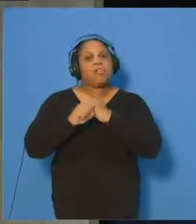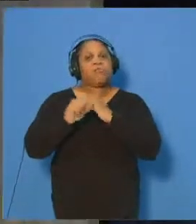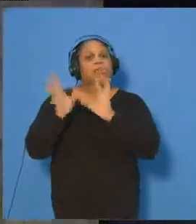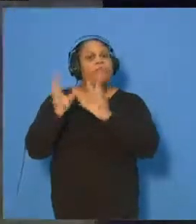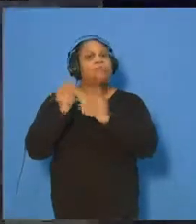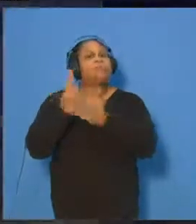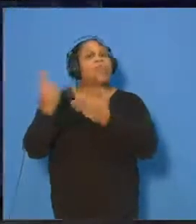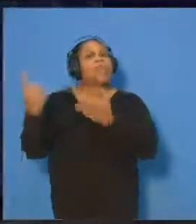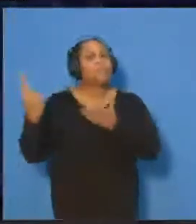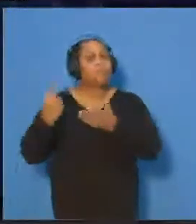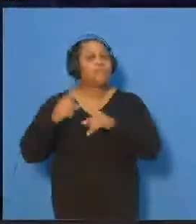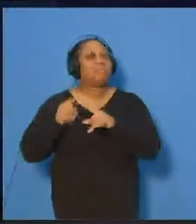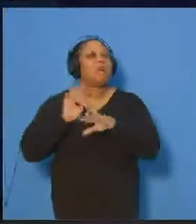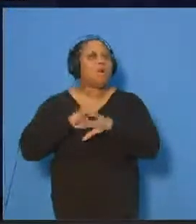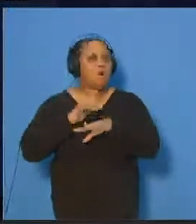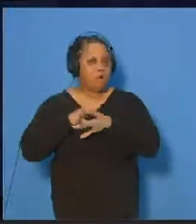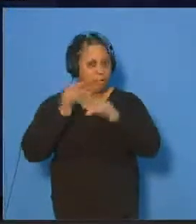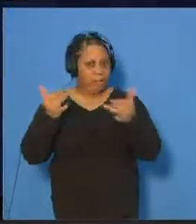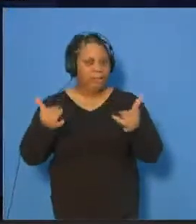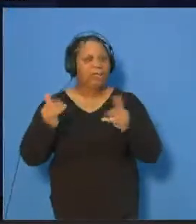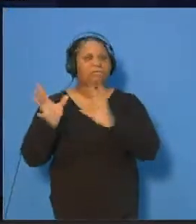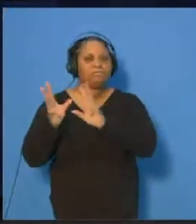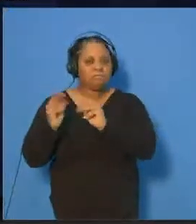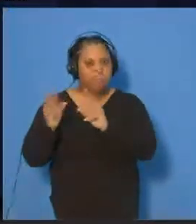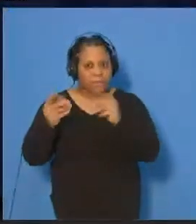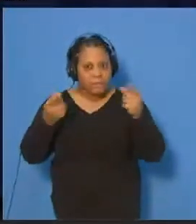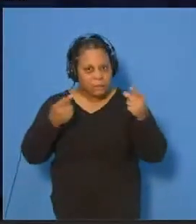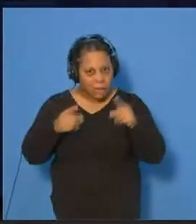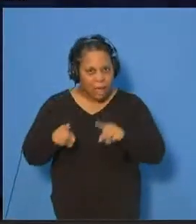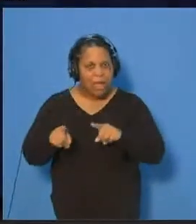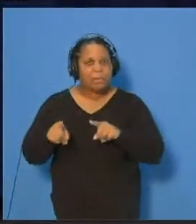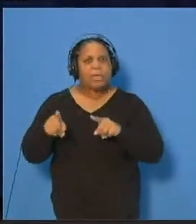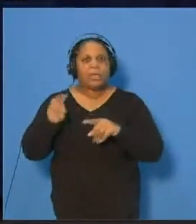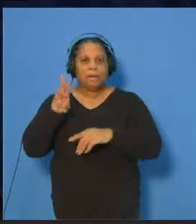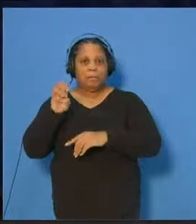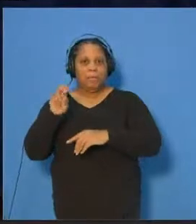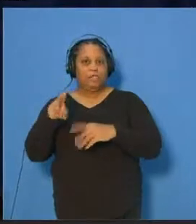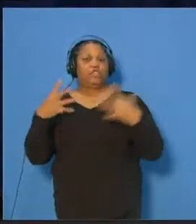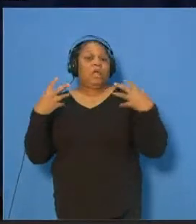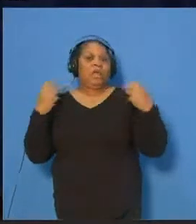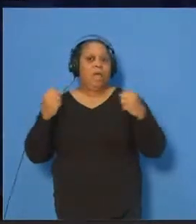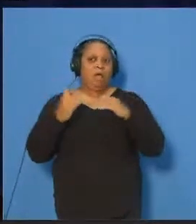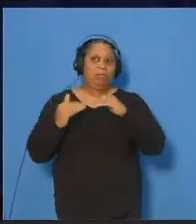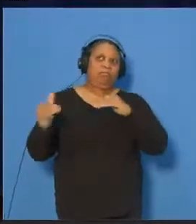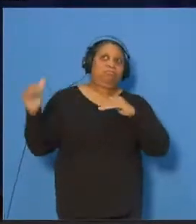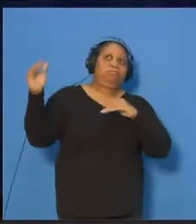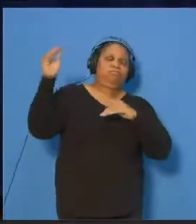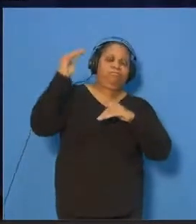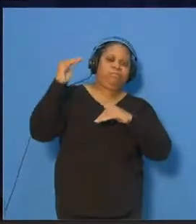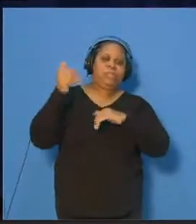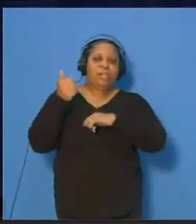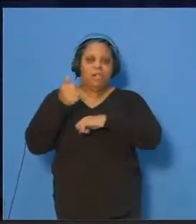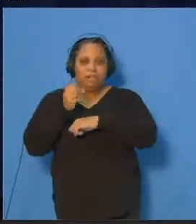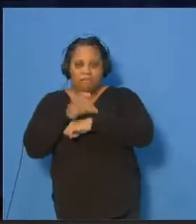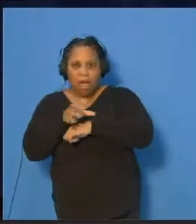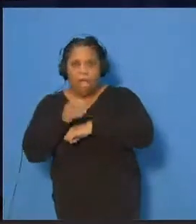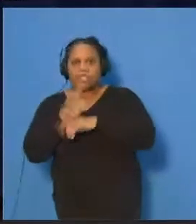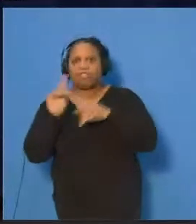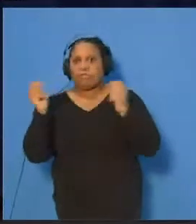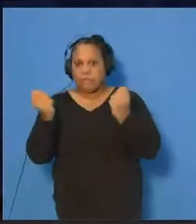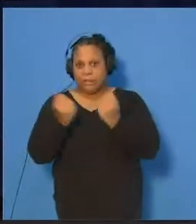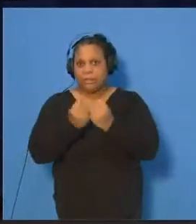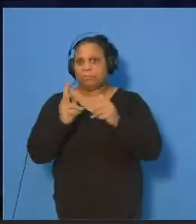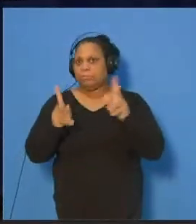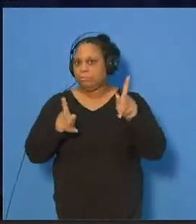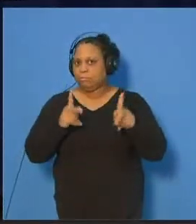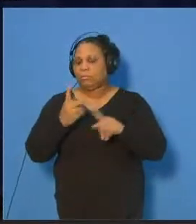week. But earlier today, there was also a meeting which was convened by the Minister of Health, which is a high-level advisory team. So as a minister,